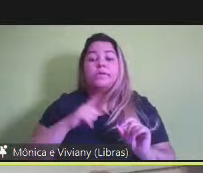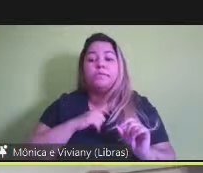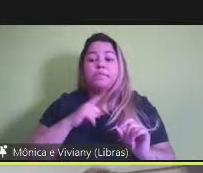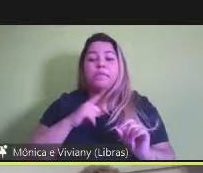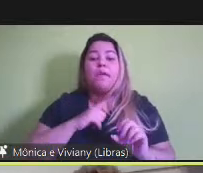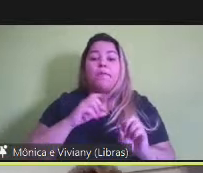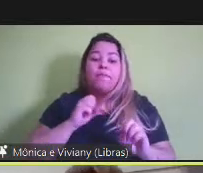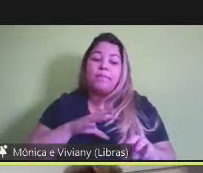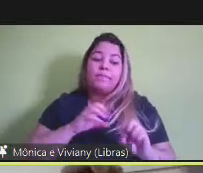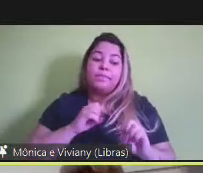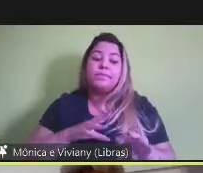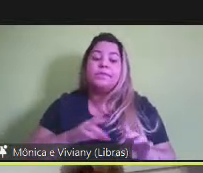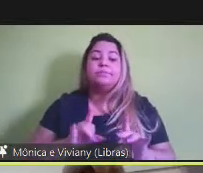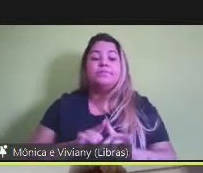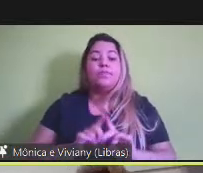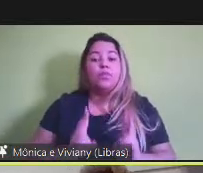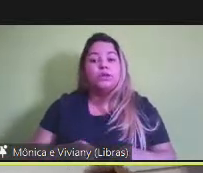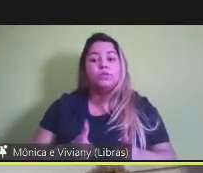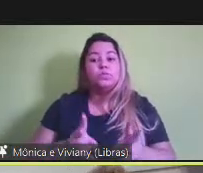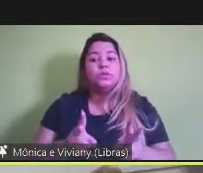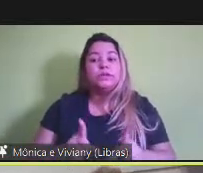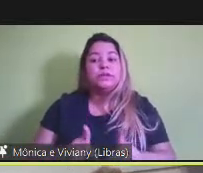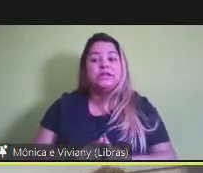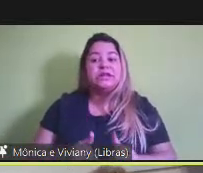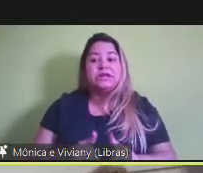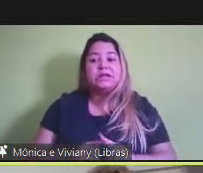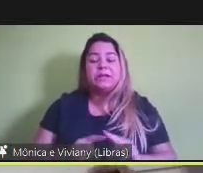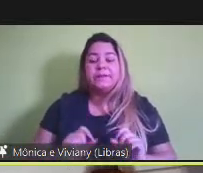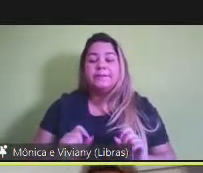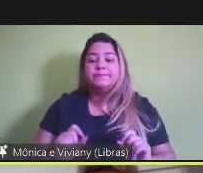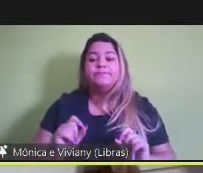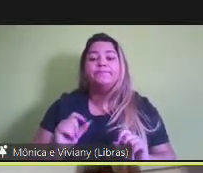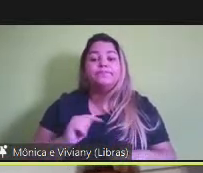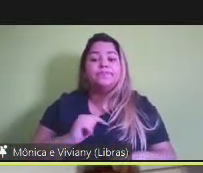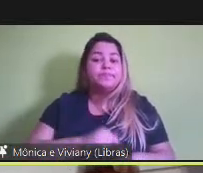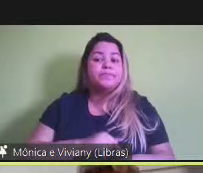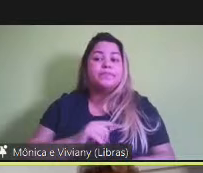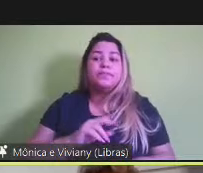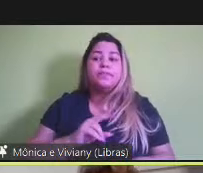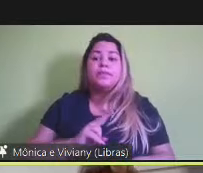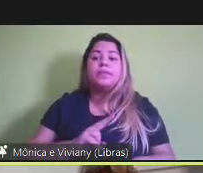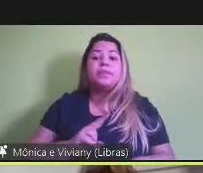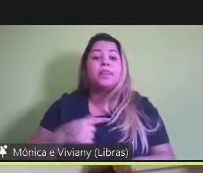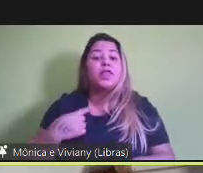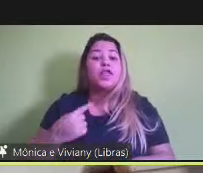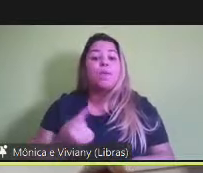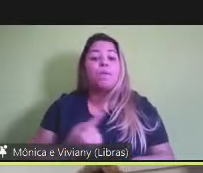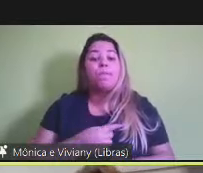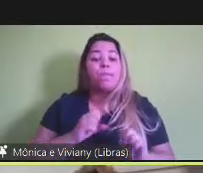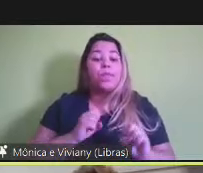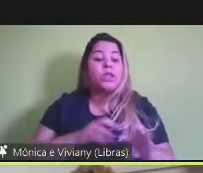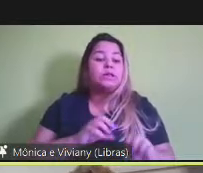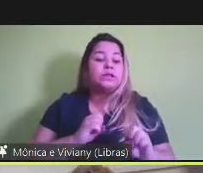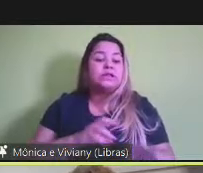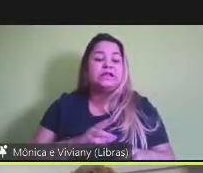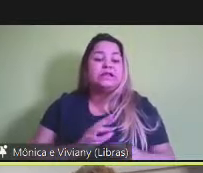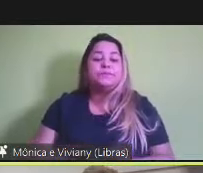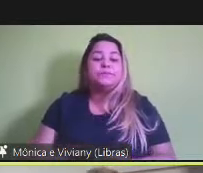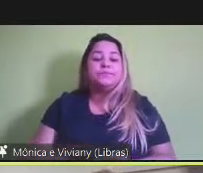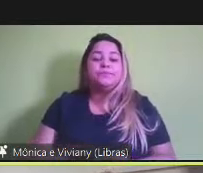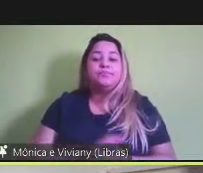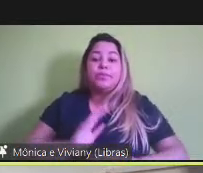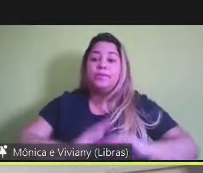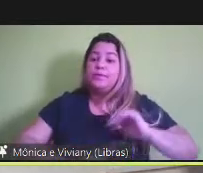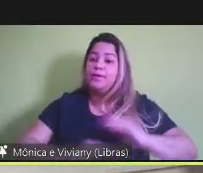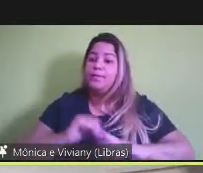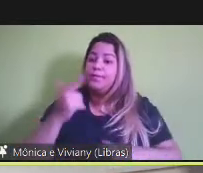in permanent education, that this is permeated in certain moments or what we say interprofessional education,